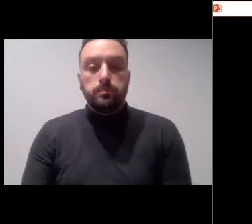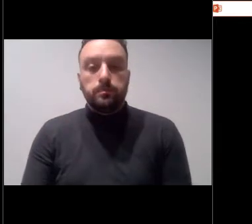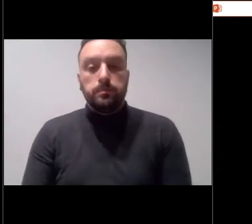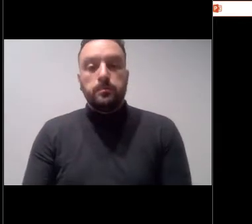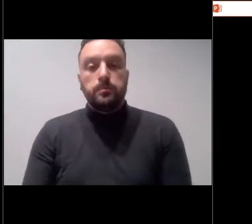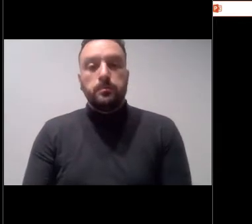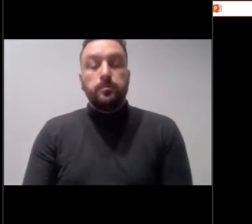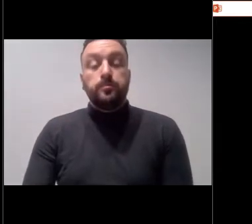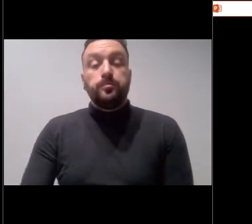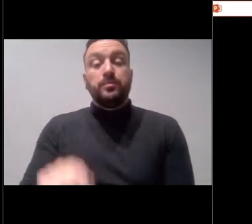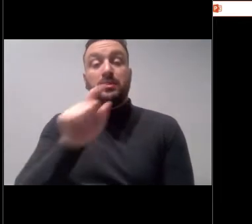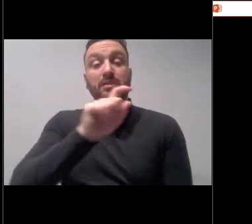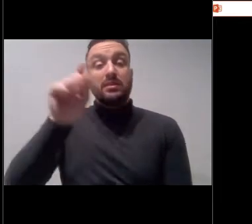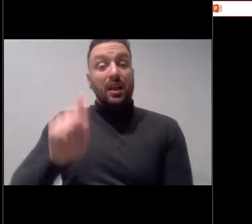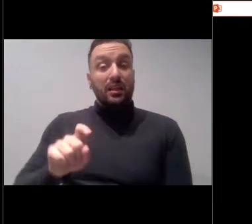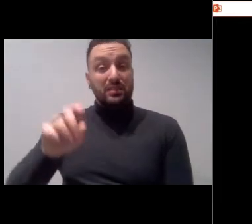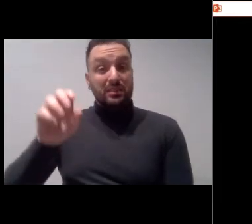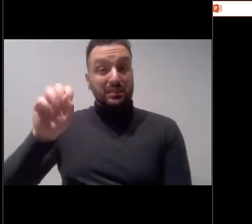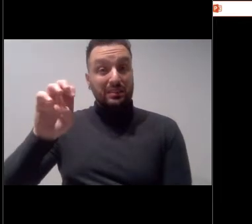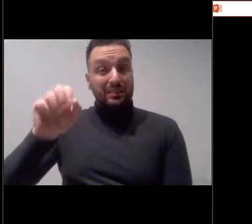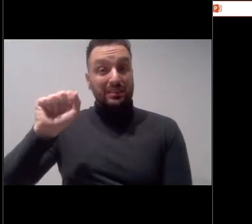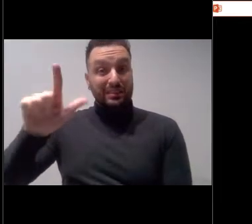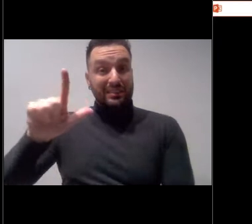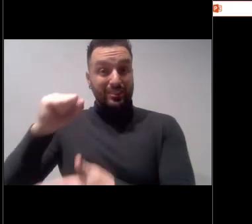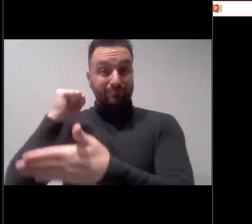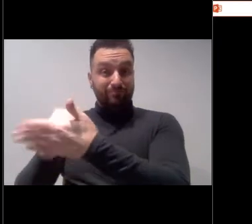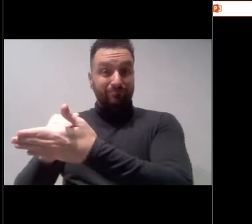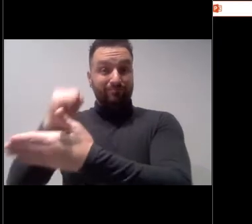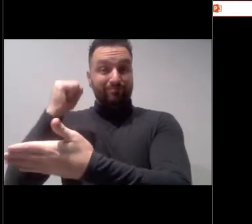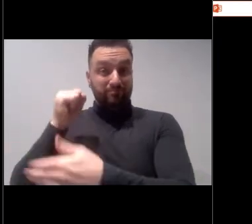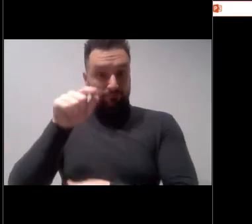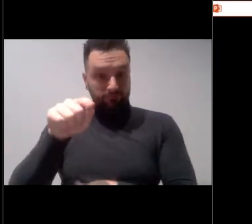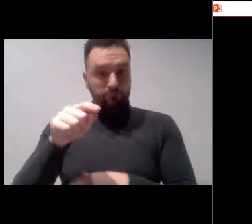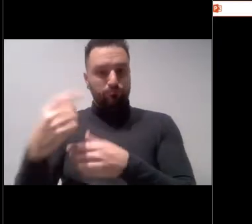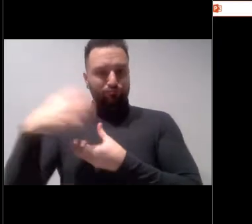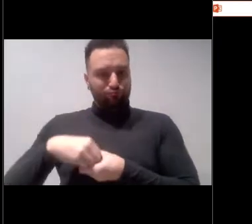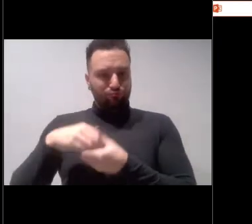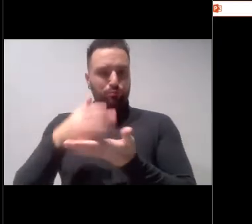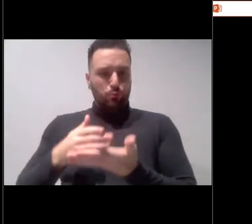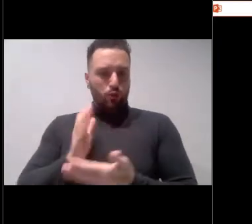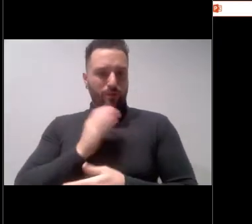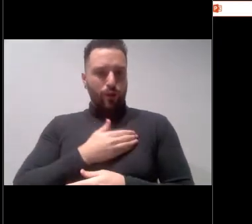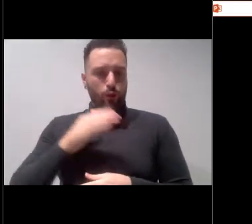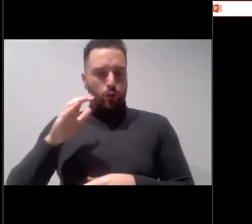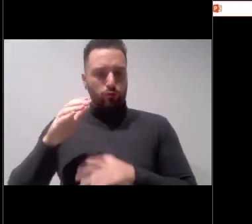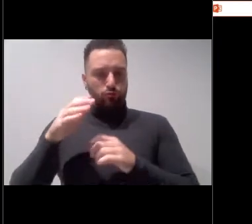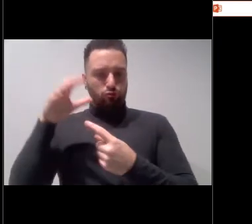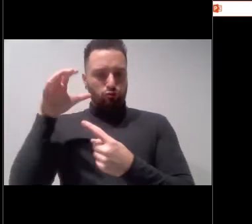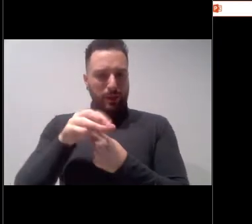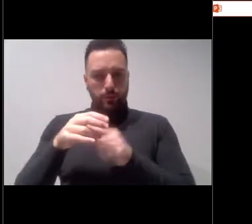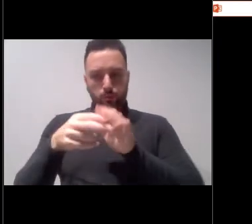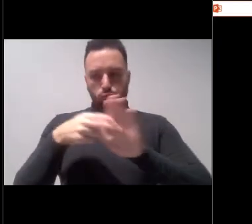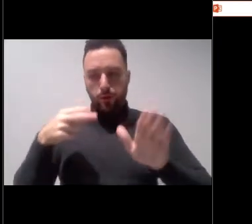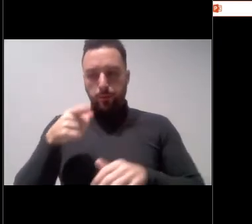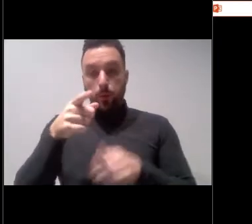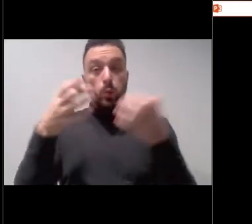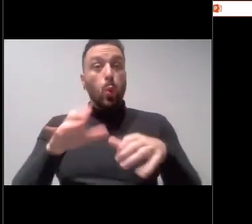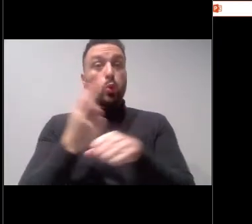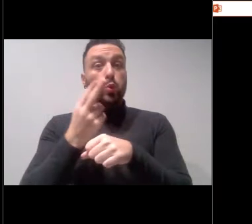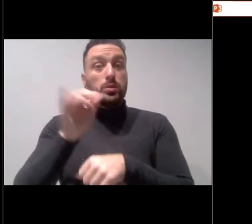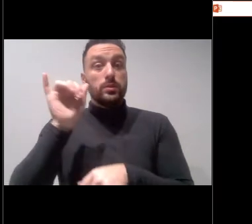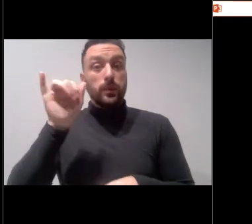the Texas seal is also can be part of our champion brand. You don't want to use the Texas seal like a